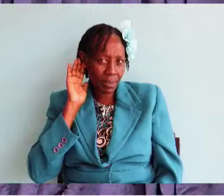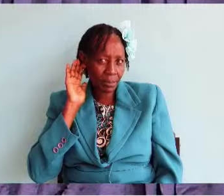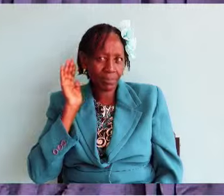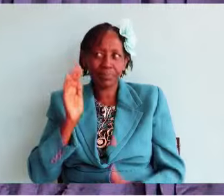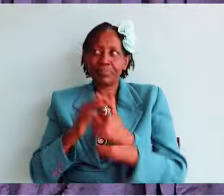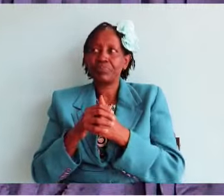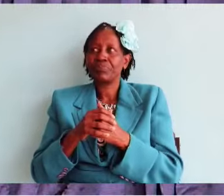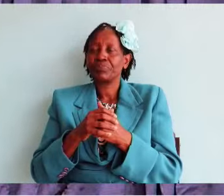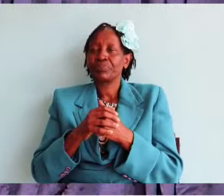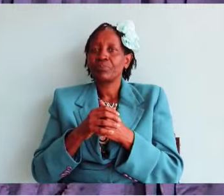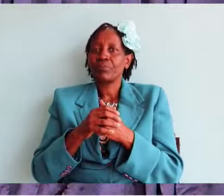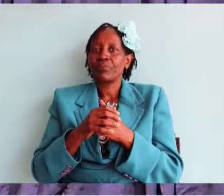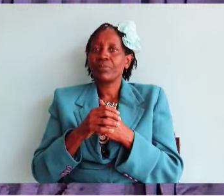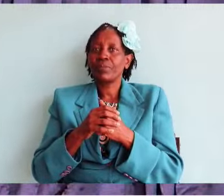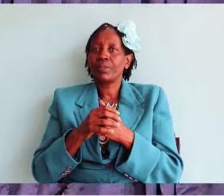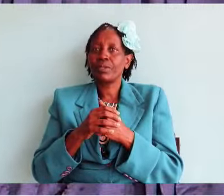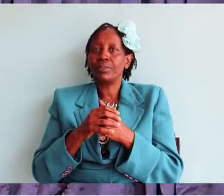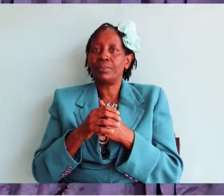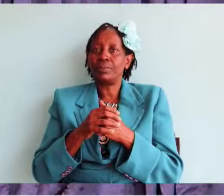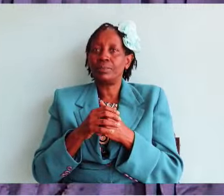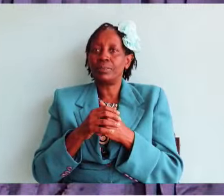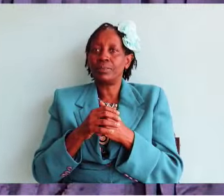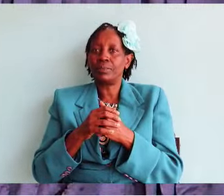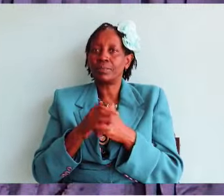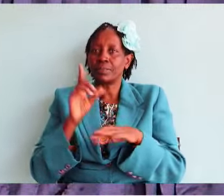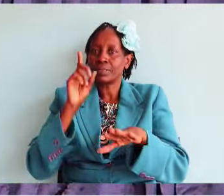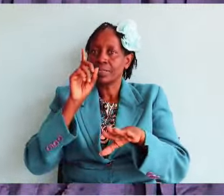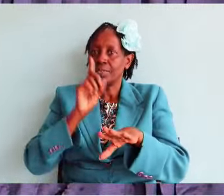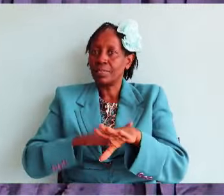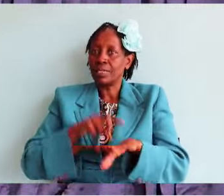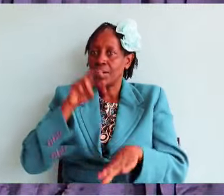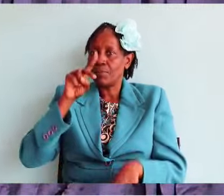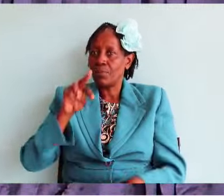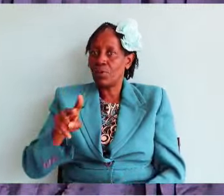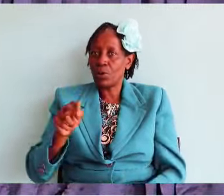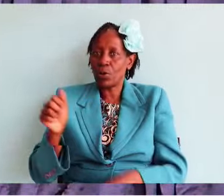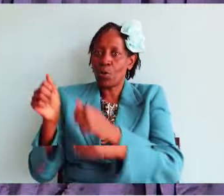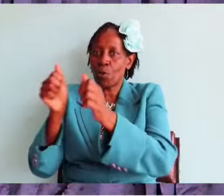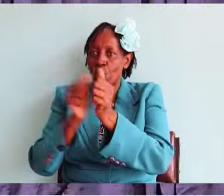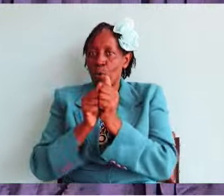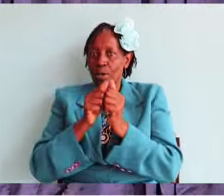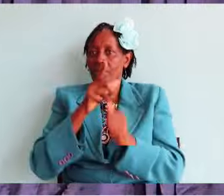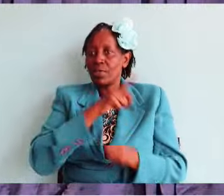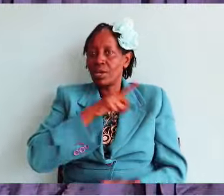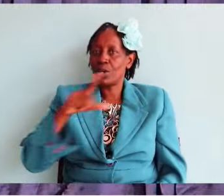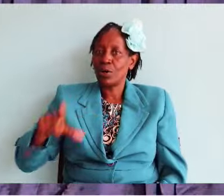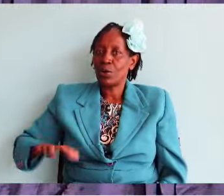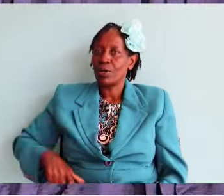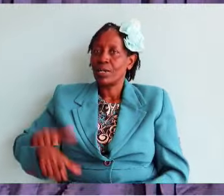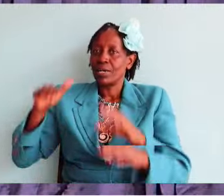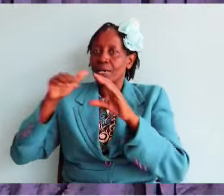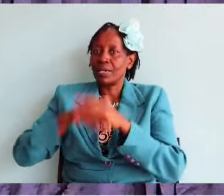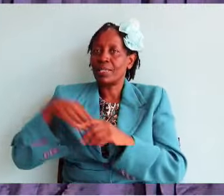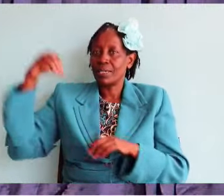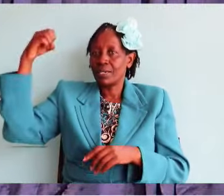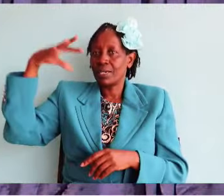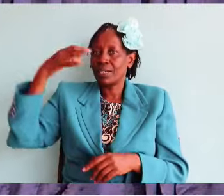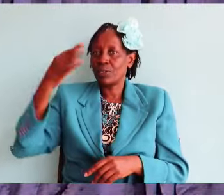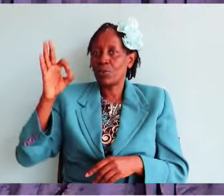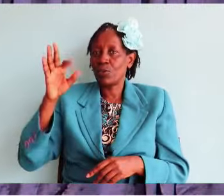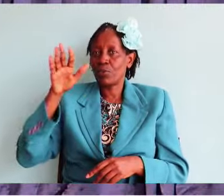whether you will identify it. When we walk with the Lord, in the light of his